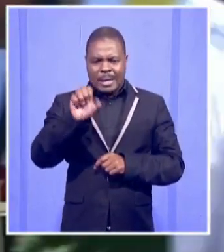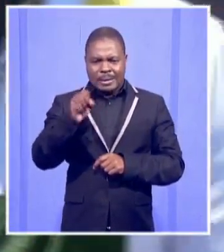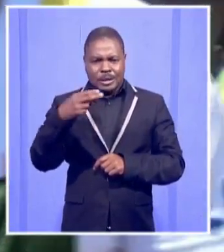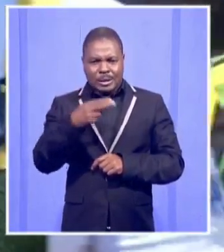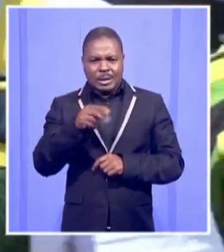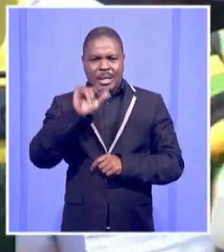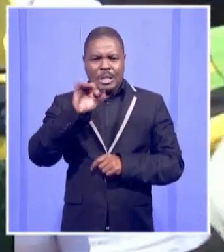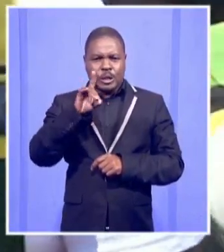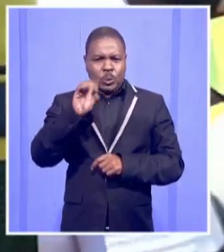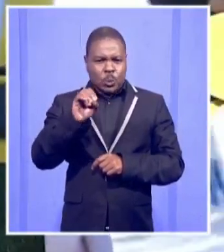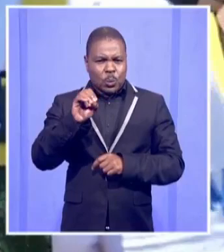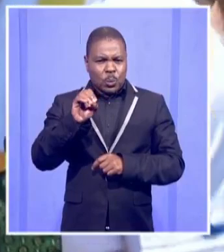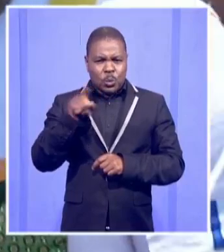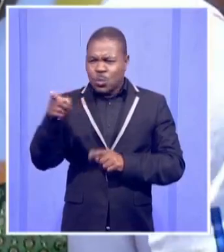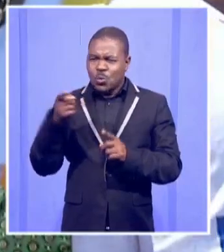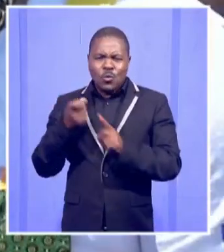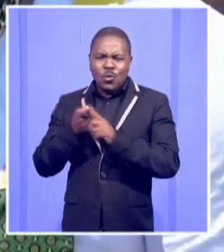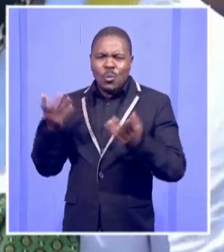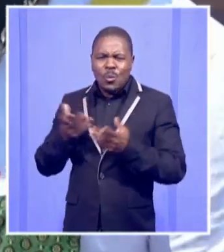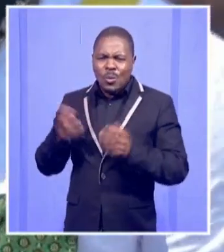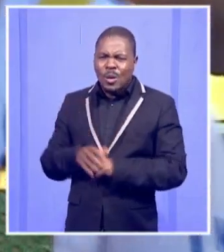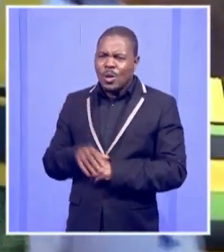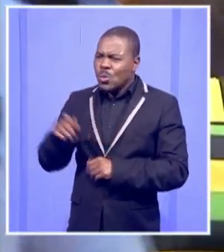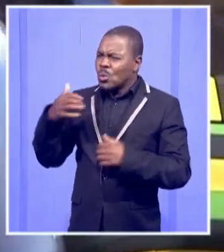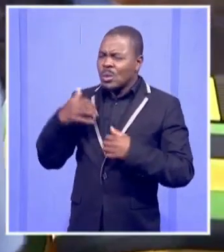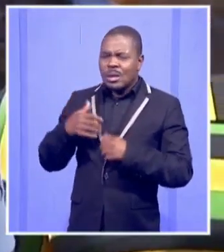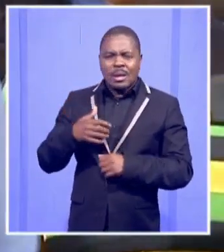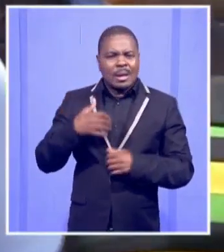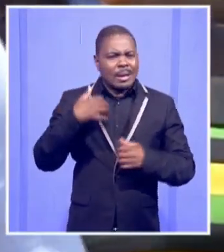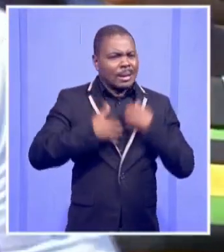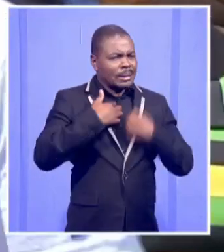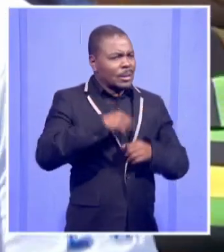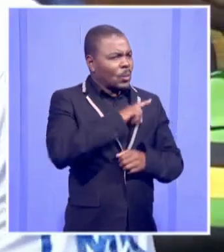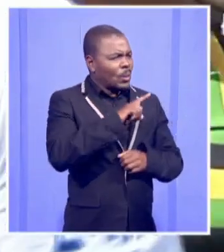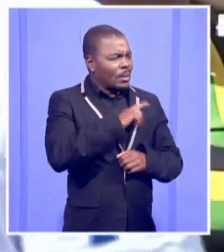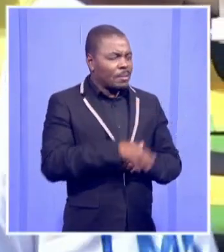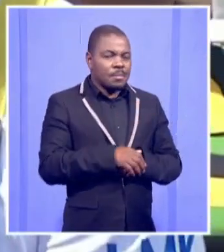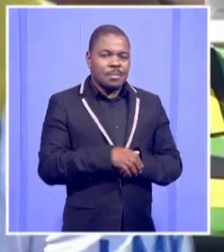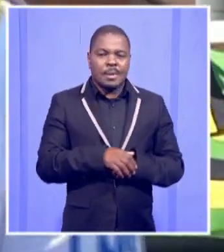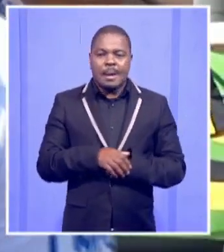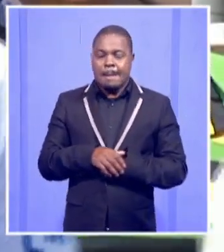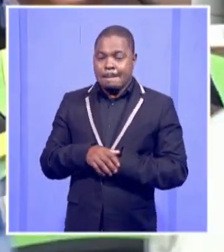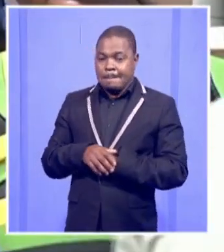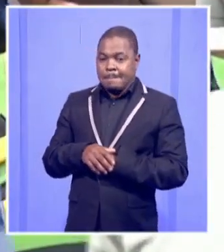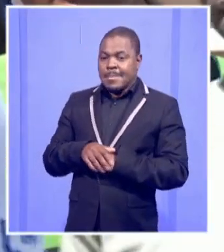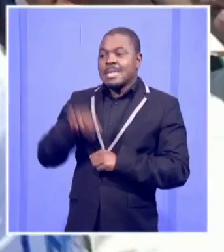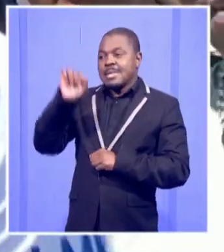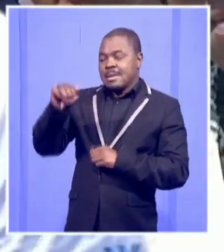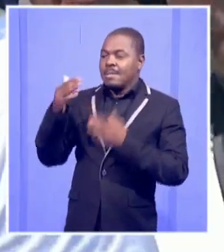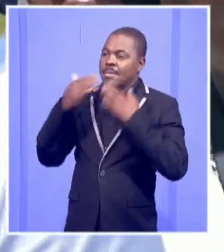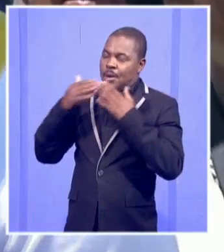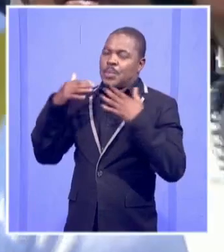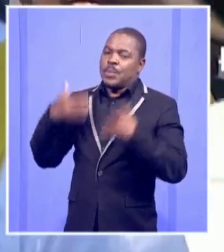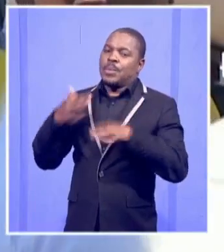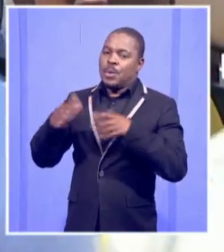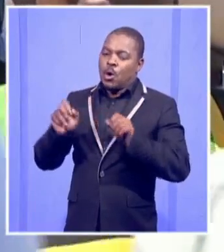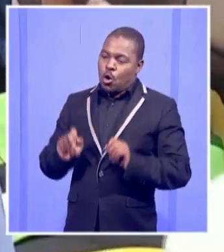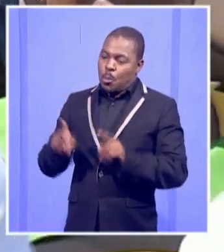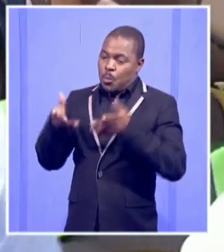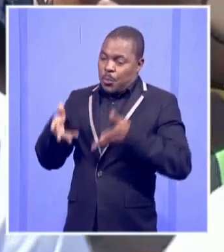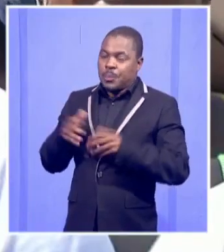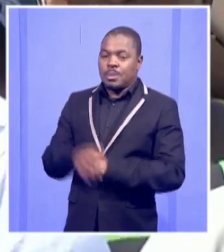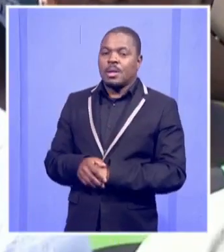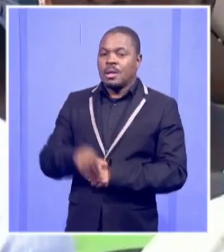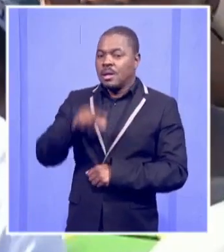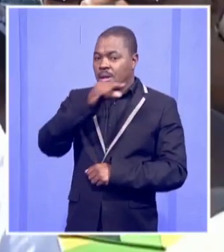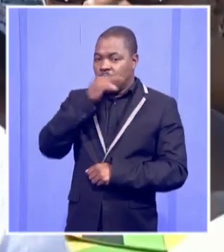are you from and why are you so excited to be performing here today? Yeah. Okay, thank you so much for giving us the opportunity. My